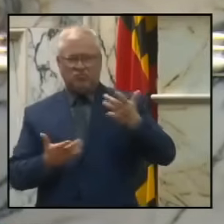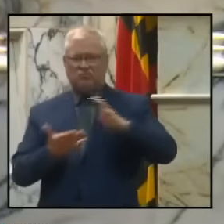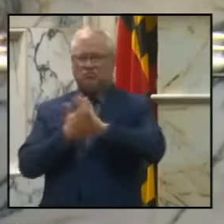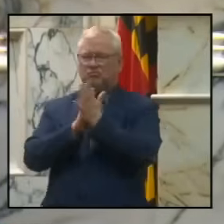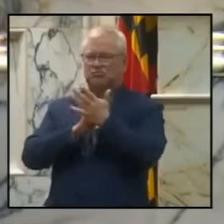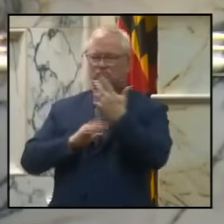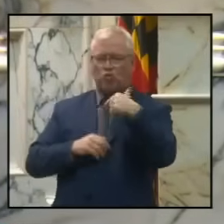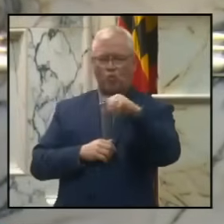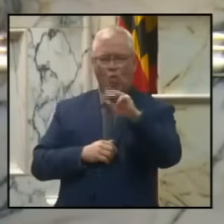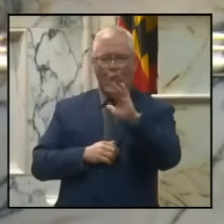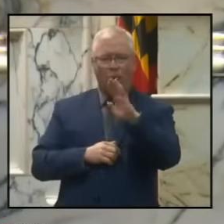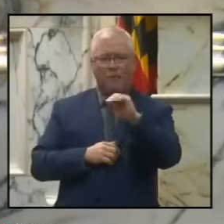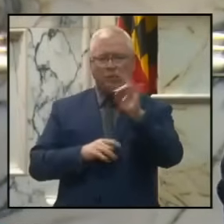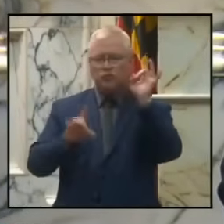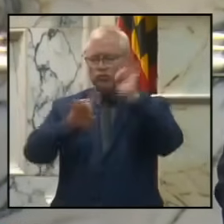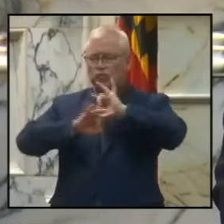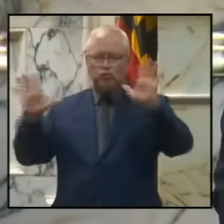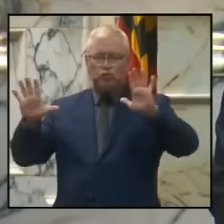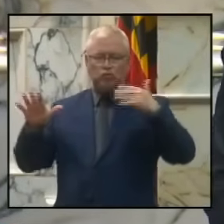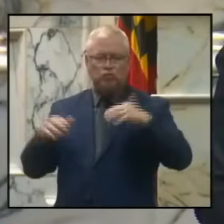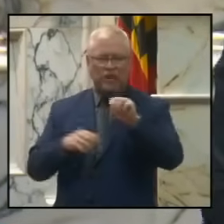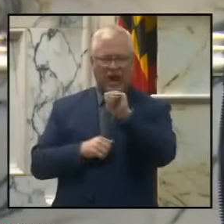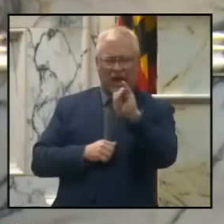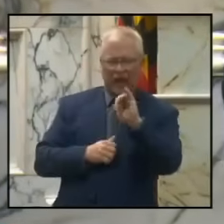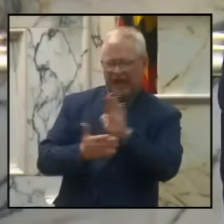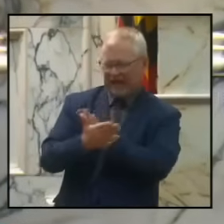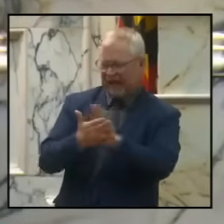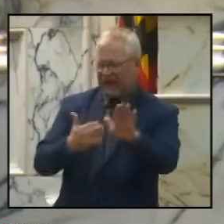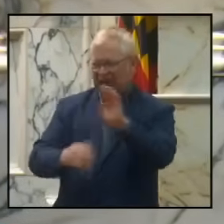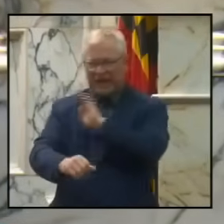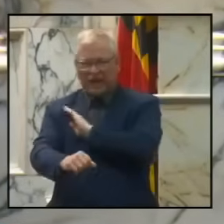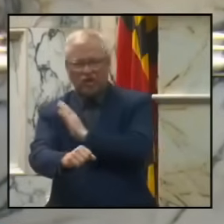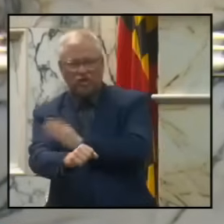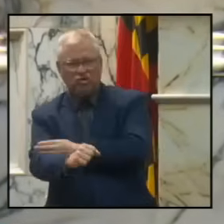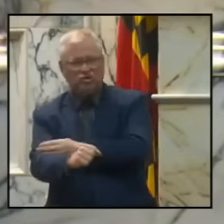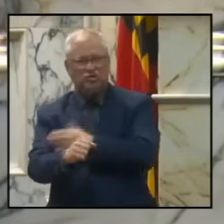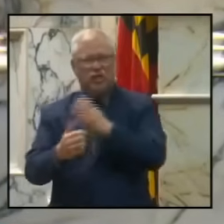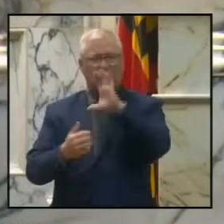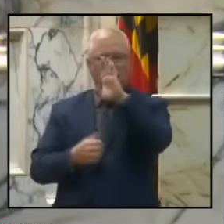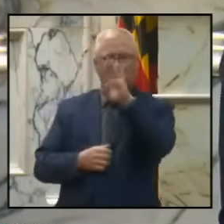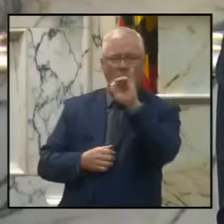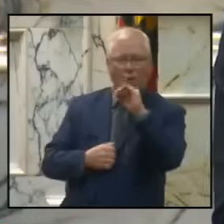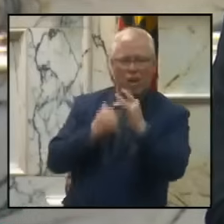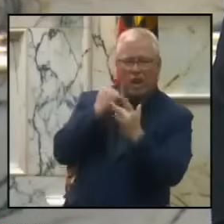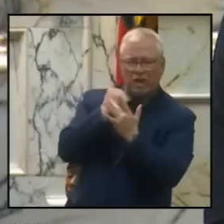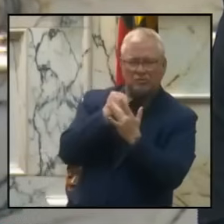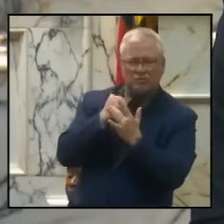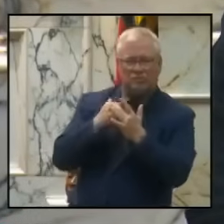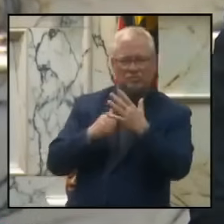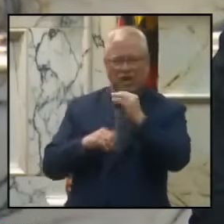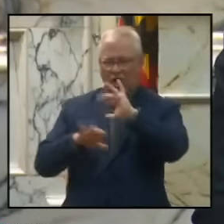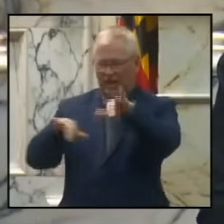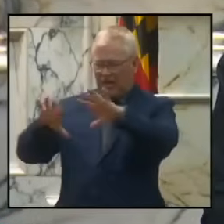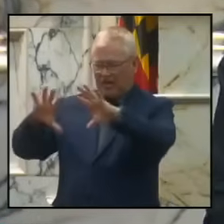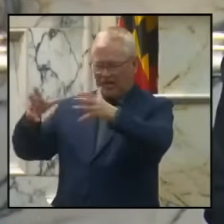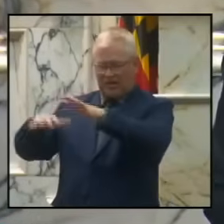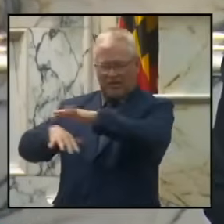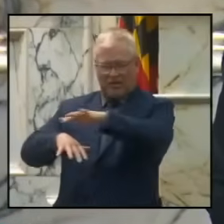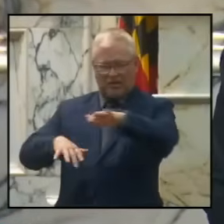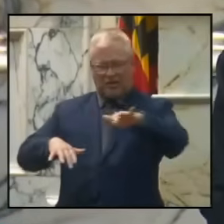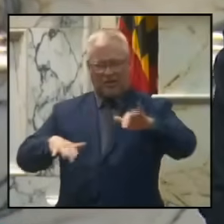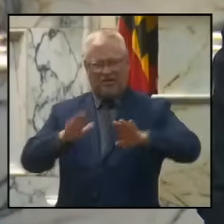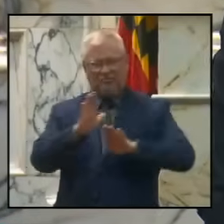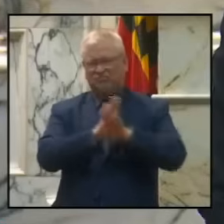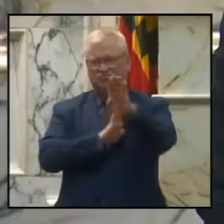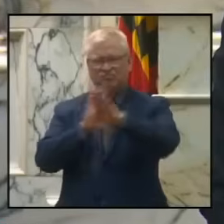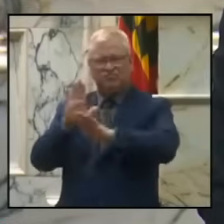energy, and biotech. And I want to make sure that all the sectors that will define the economies of tomorrow will be housed